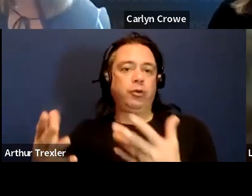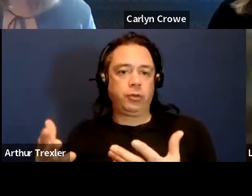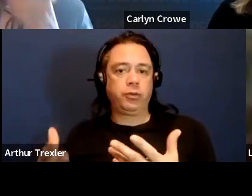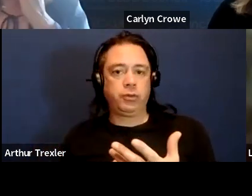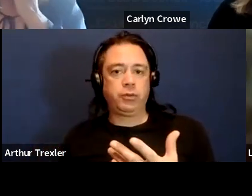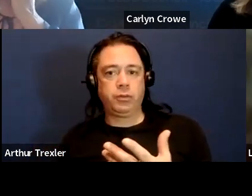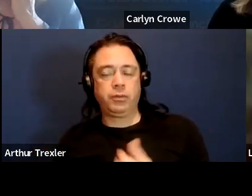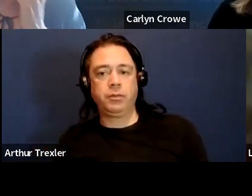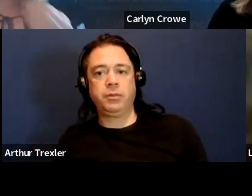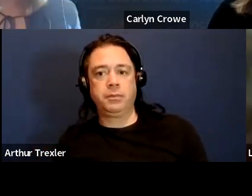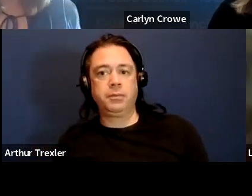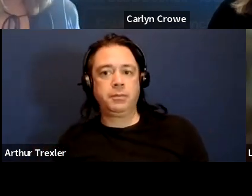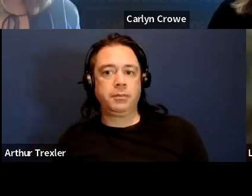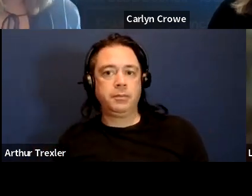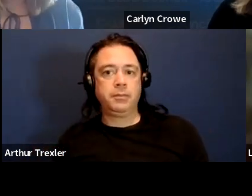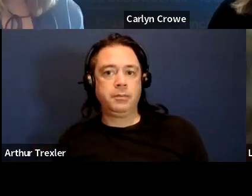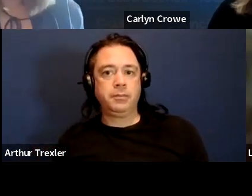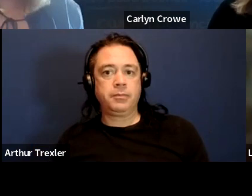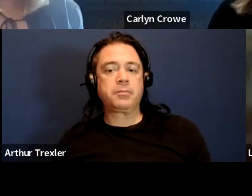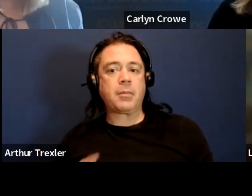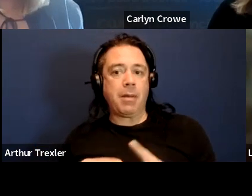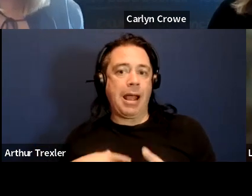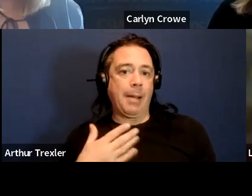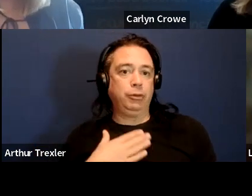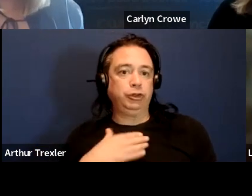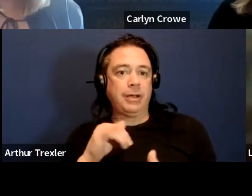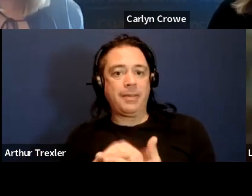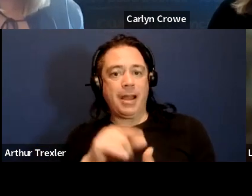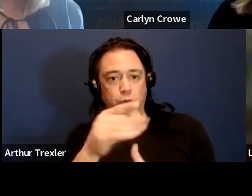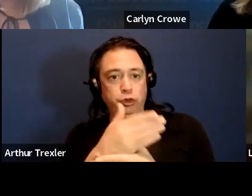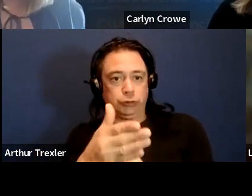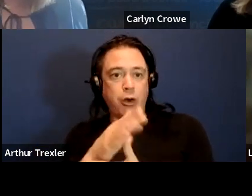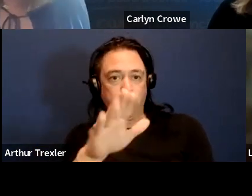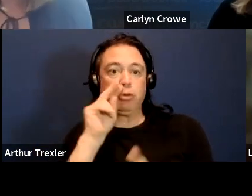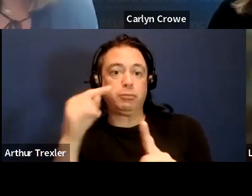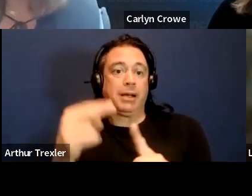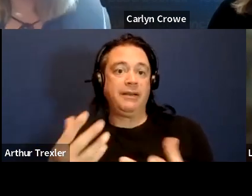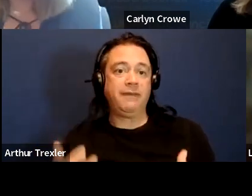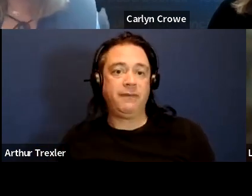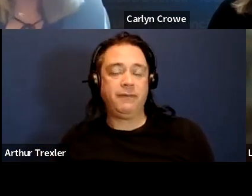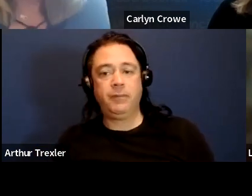But I certainly appreciate that you're sharing that perspective.